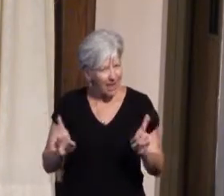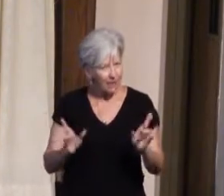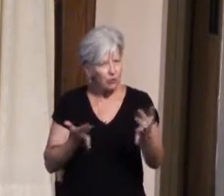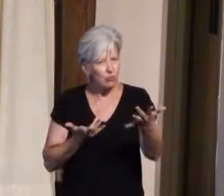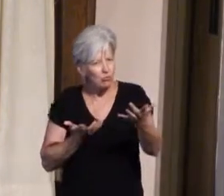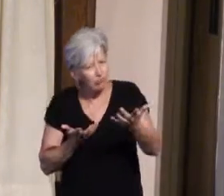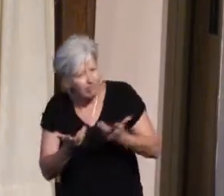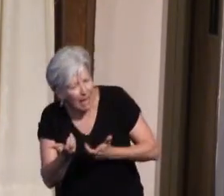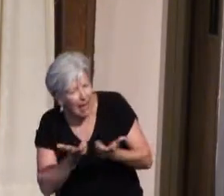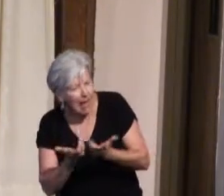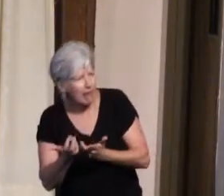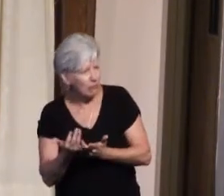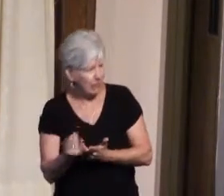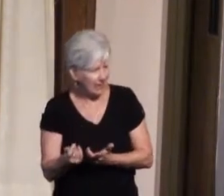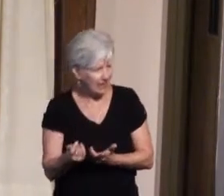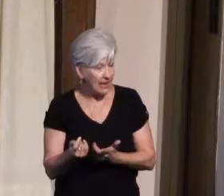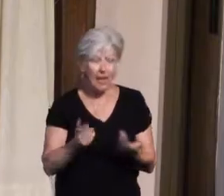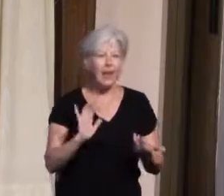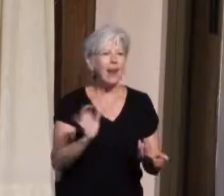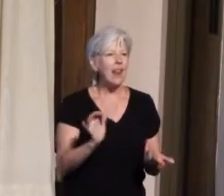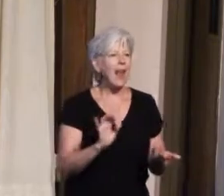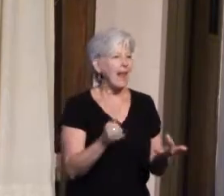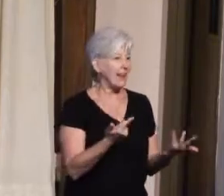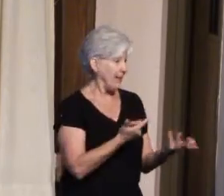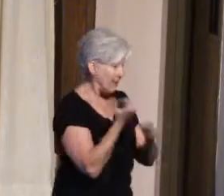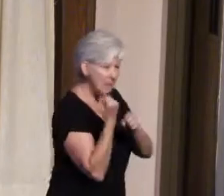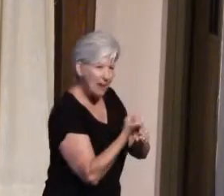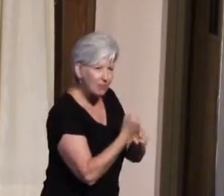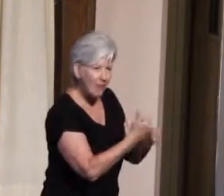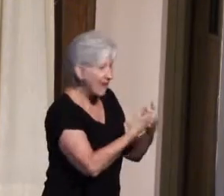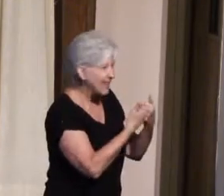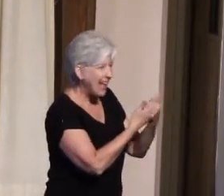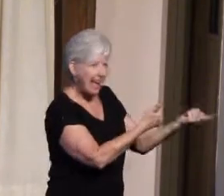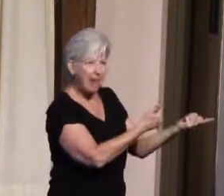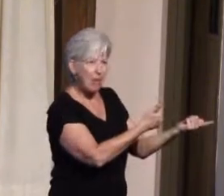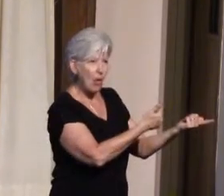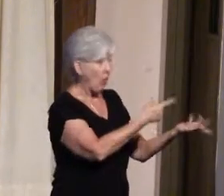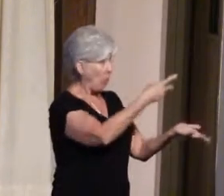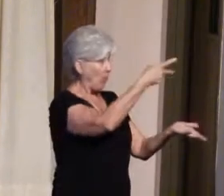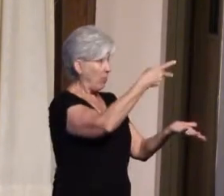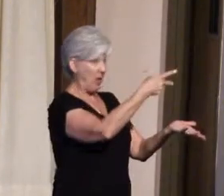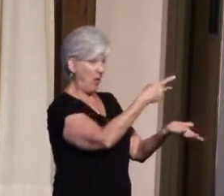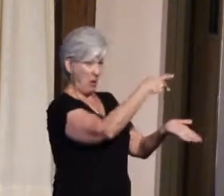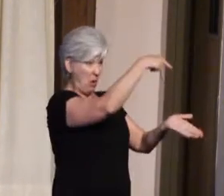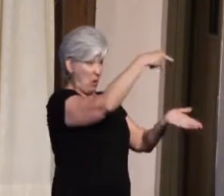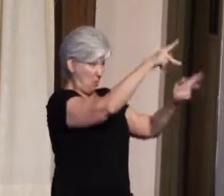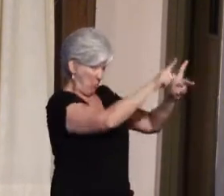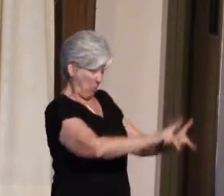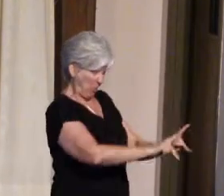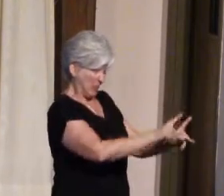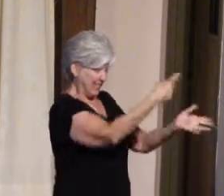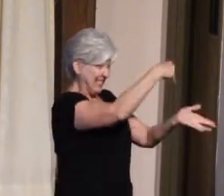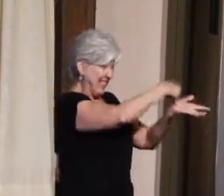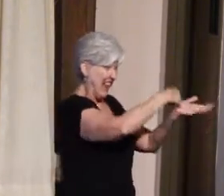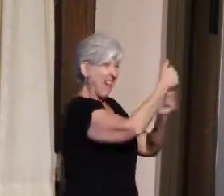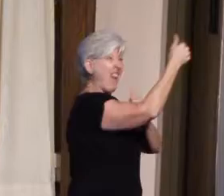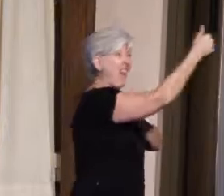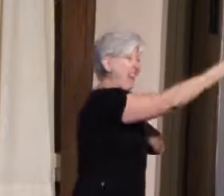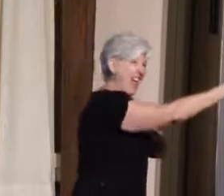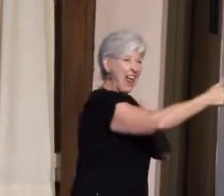outfielder in the baseball game who said, "I wondered why the ball kept getting bigger, and then it